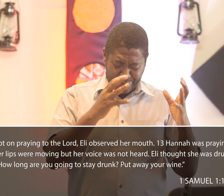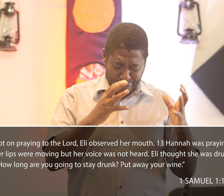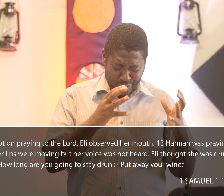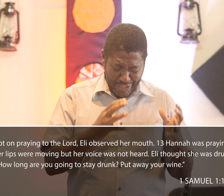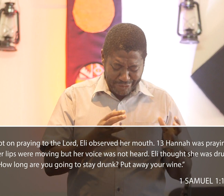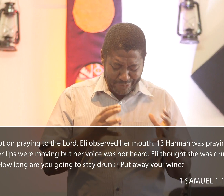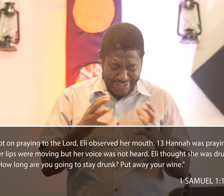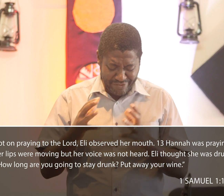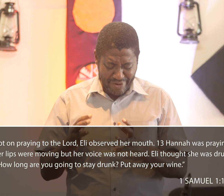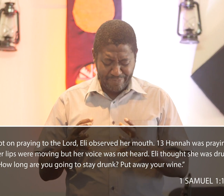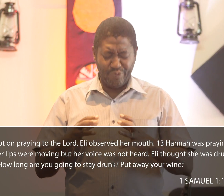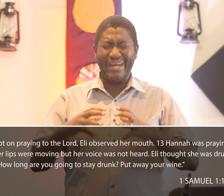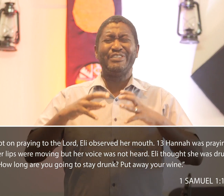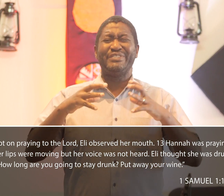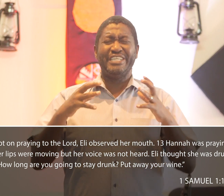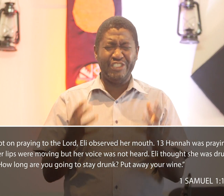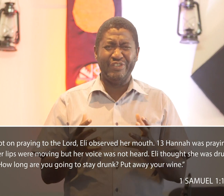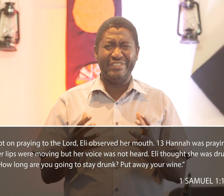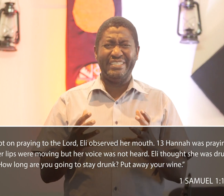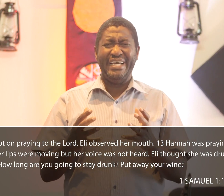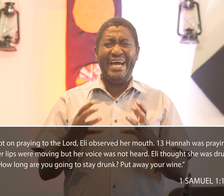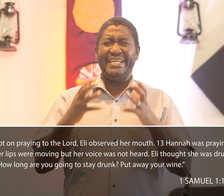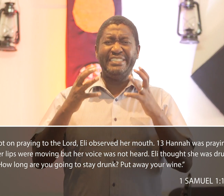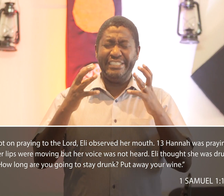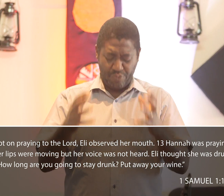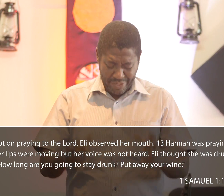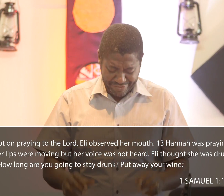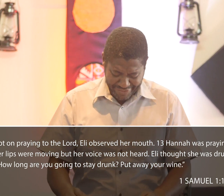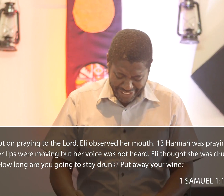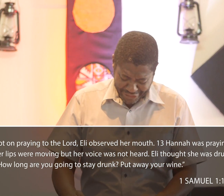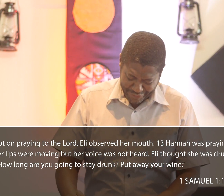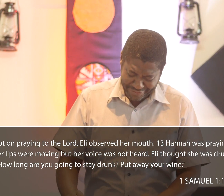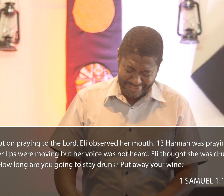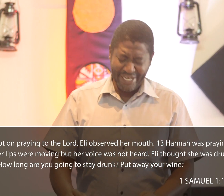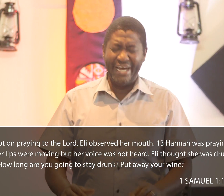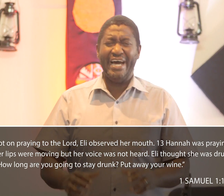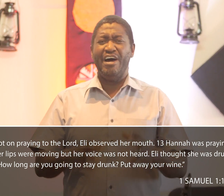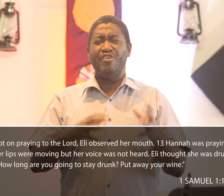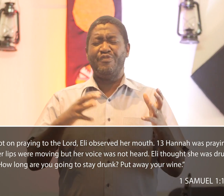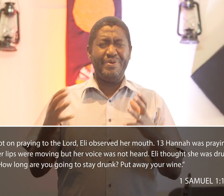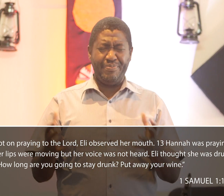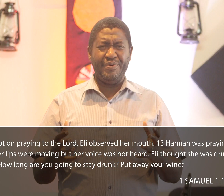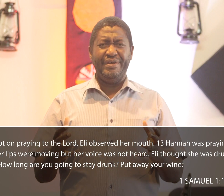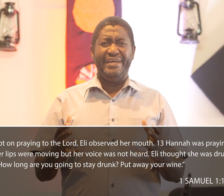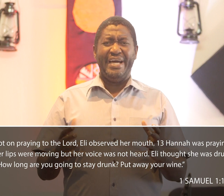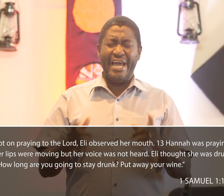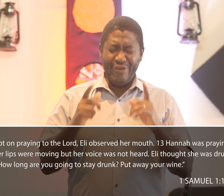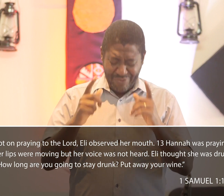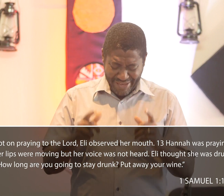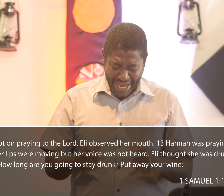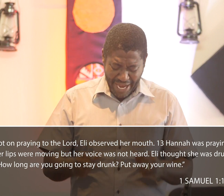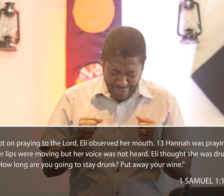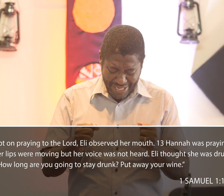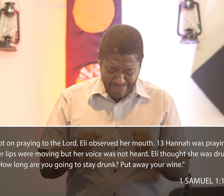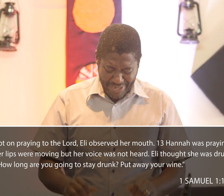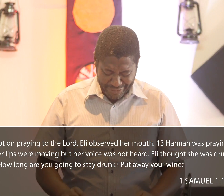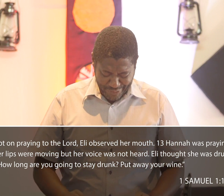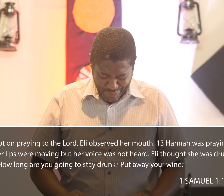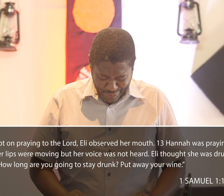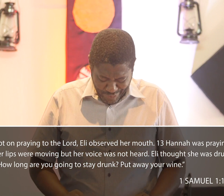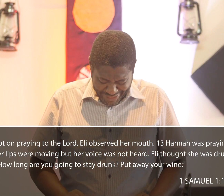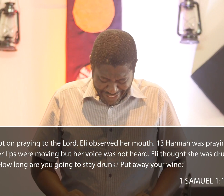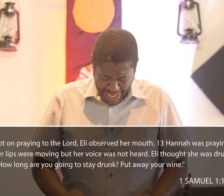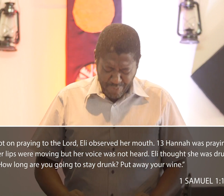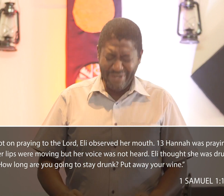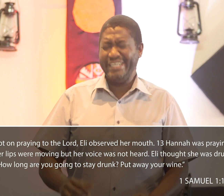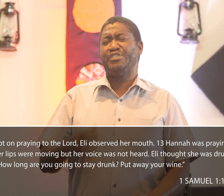who does not want to give up to accusations and disqualifications of people? Are you there? Are you that person